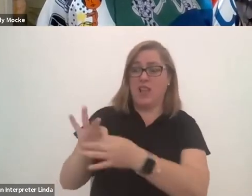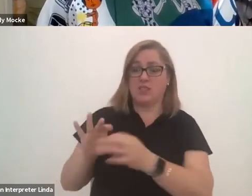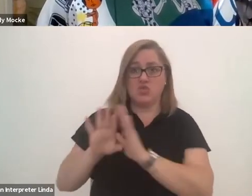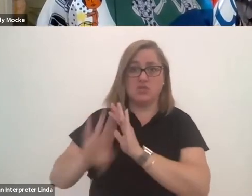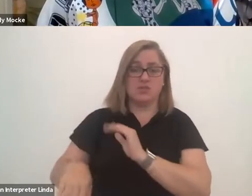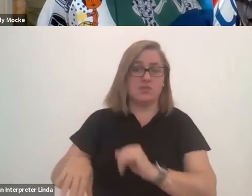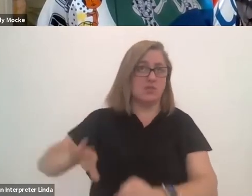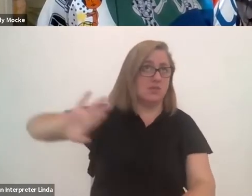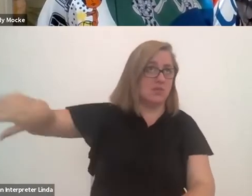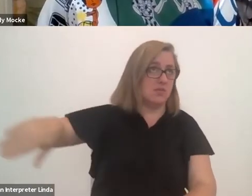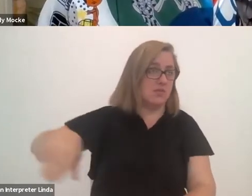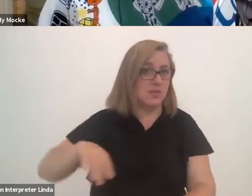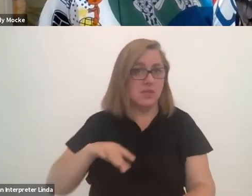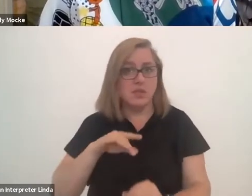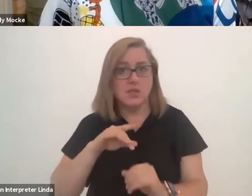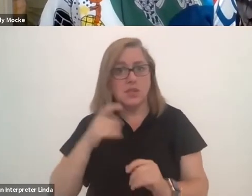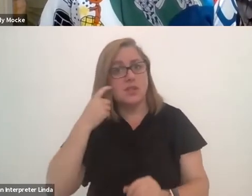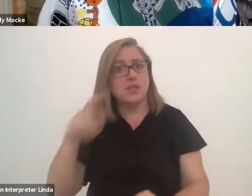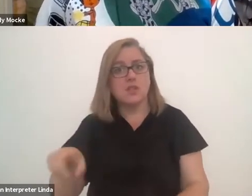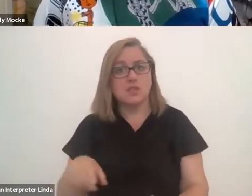block. That's what I would say.